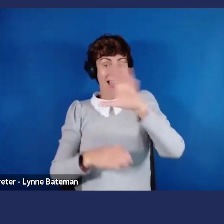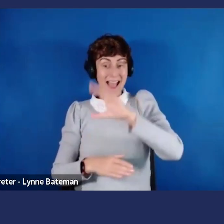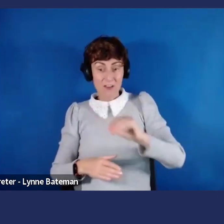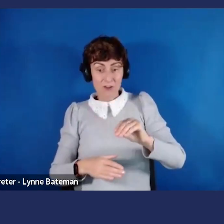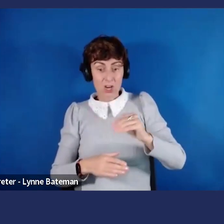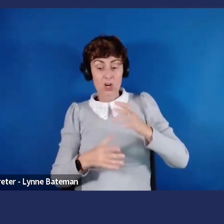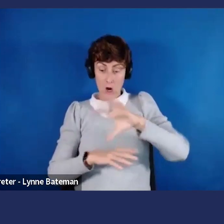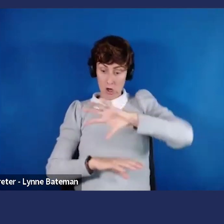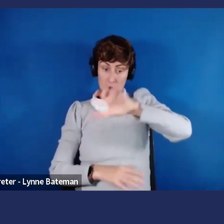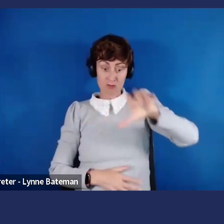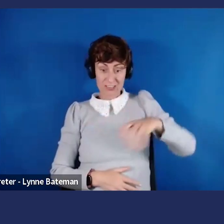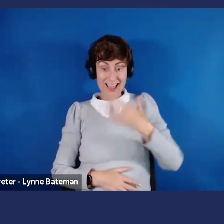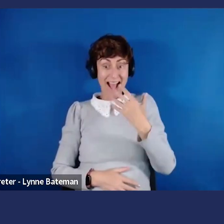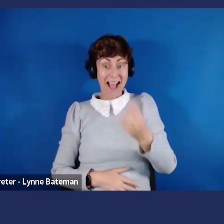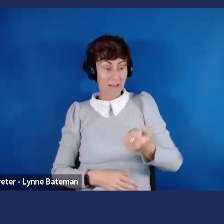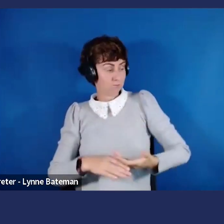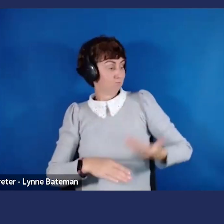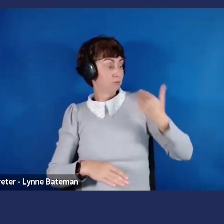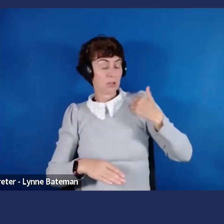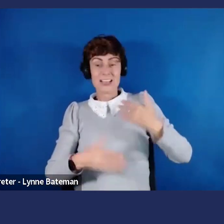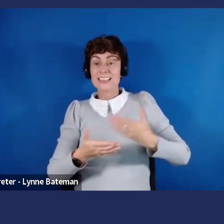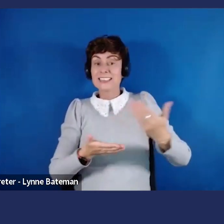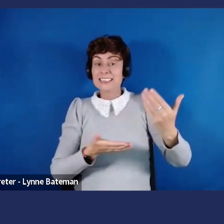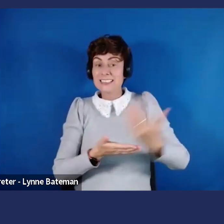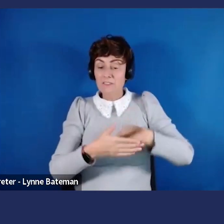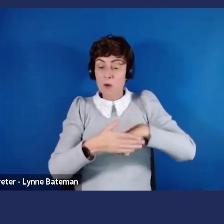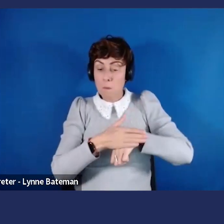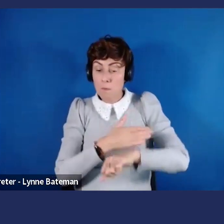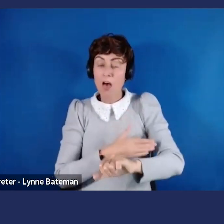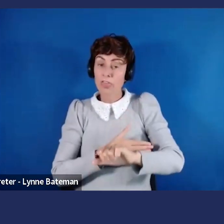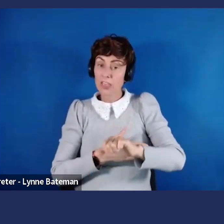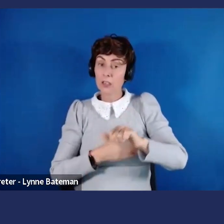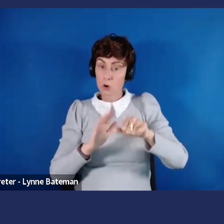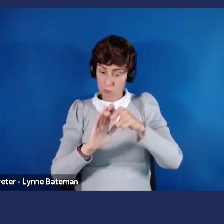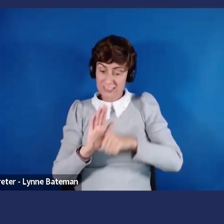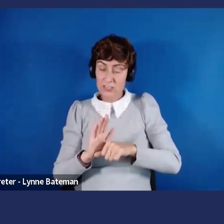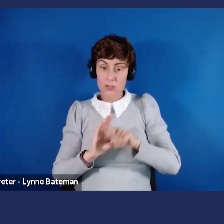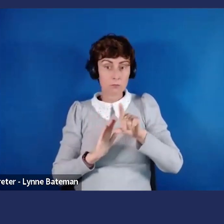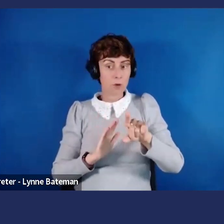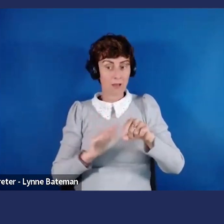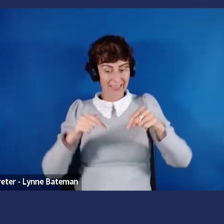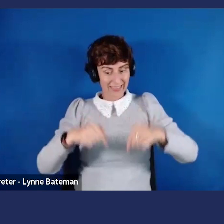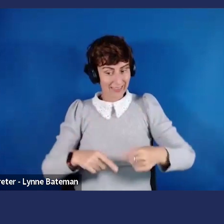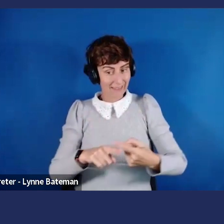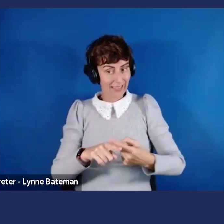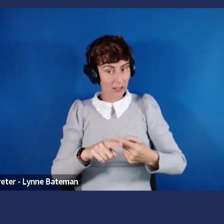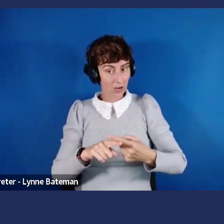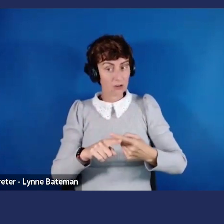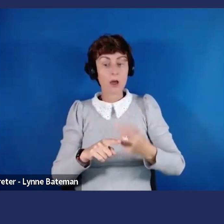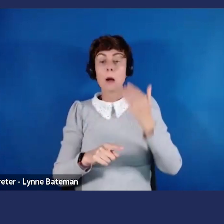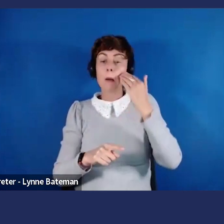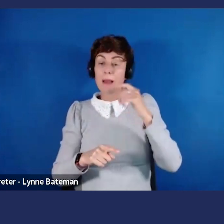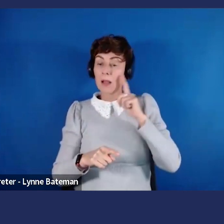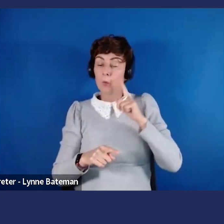safe birthing procedures, Black women in the UK experience higher rates of birth trauma and stillbirths